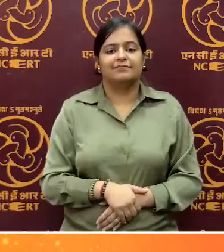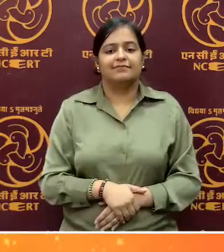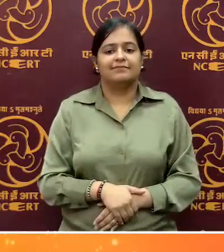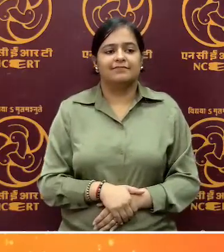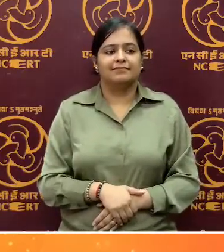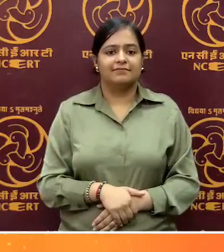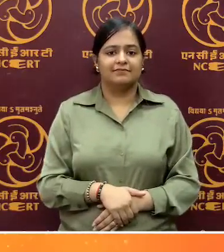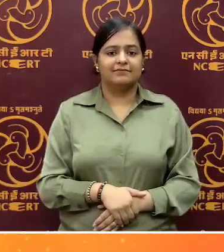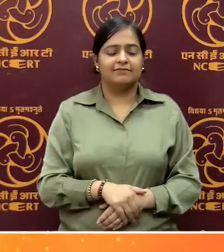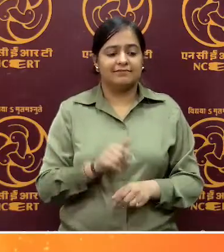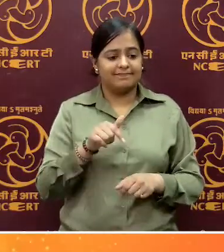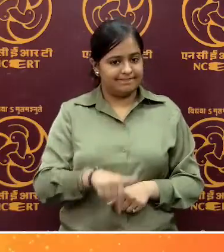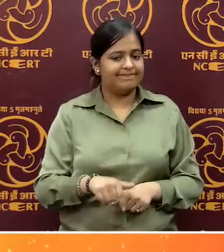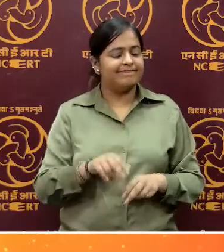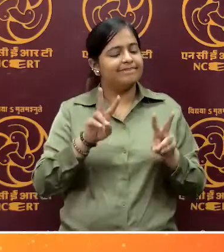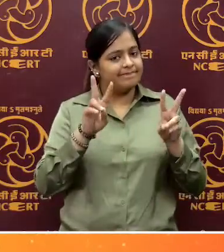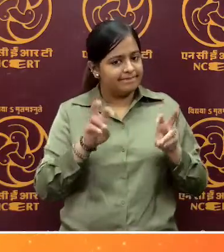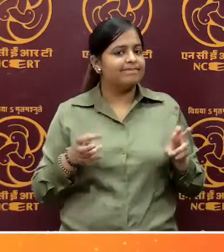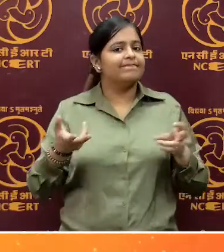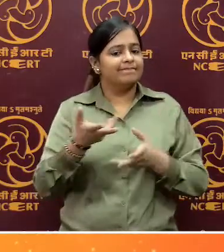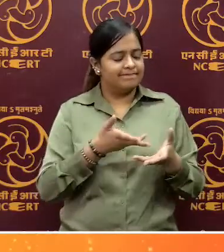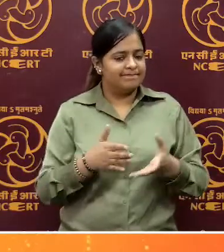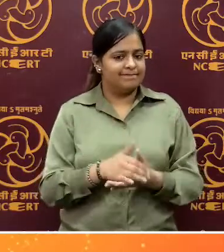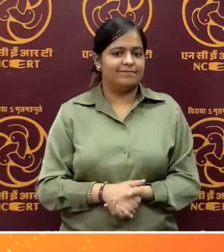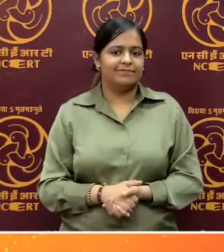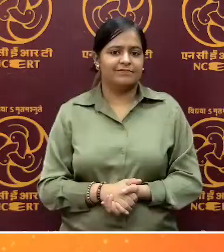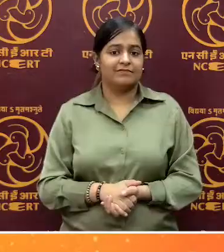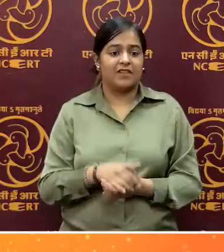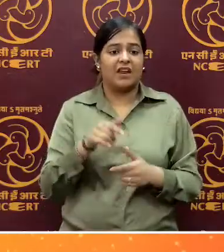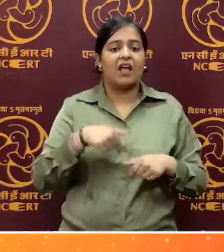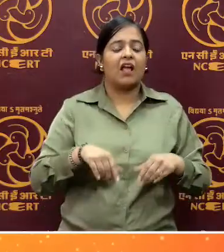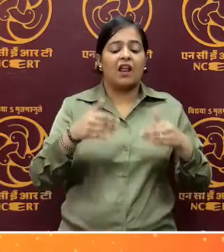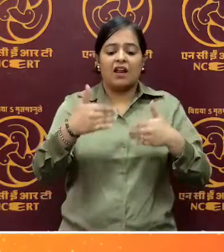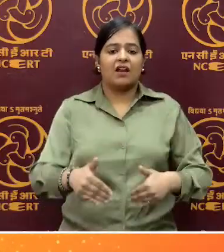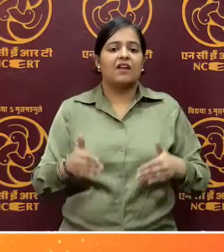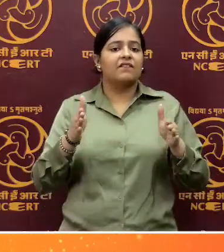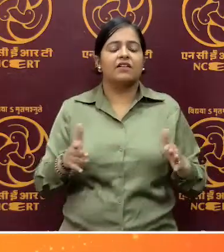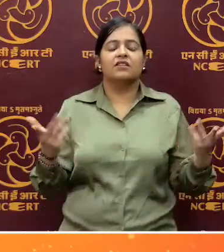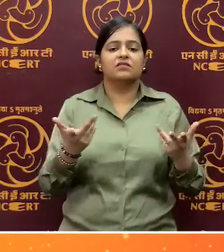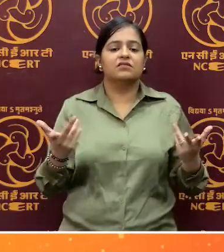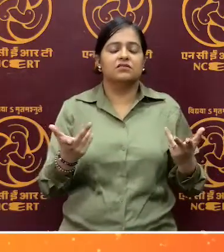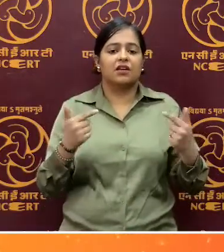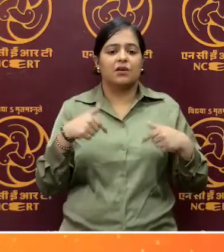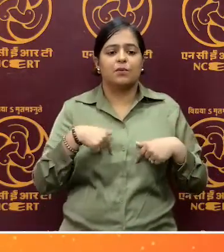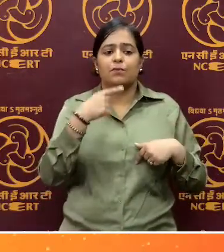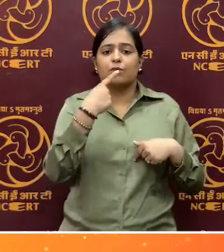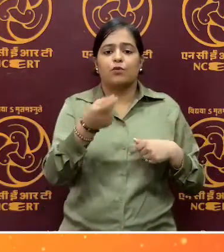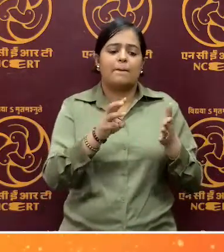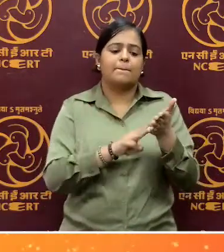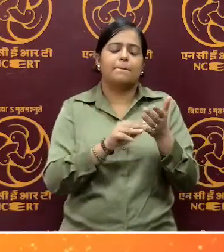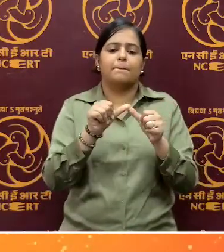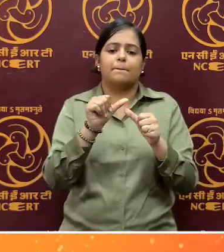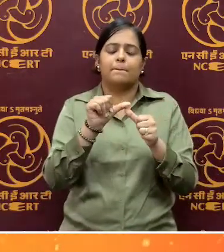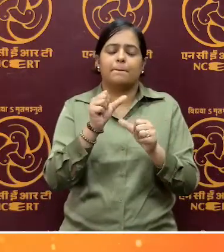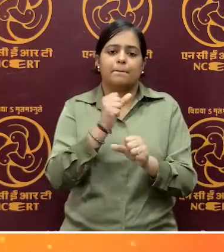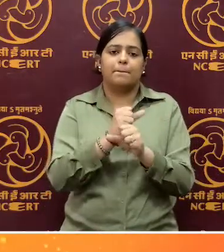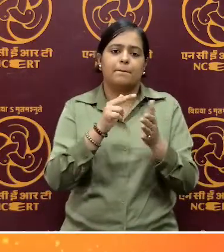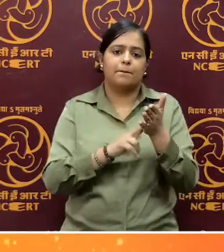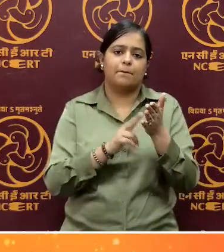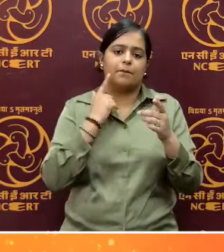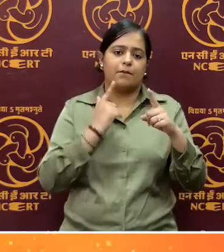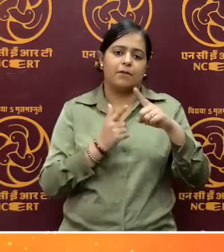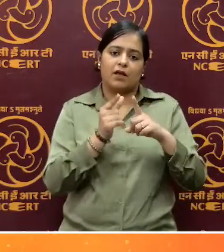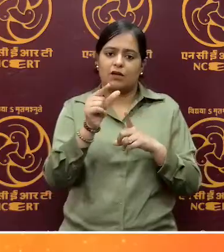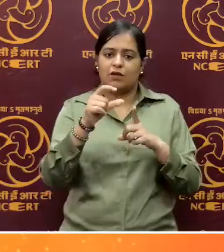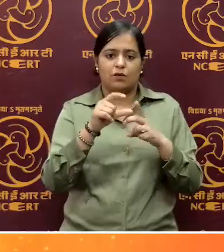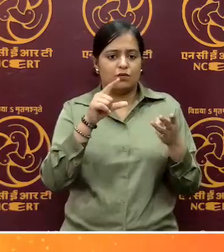ma'am. That's apart from the chapter. So the definition is that which has only magnitude, that is known as a scalar